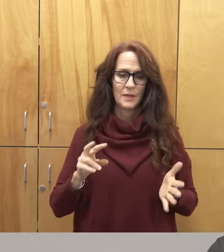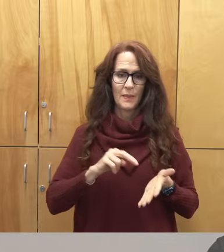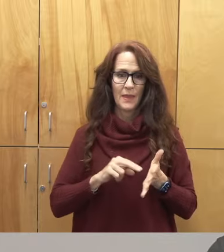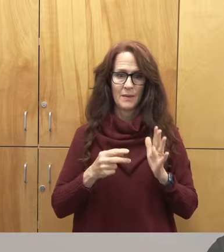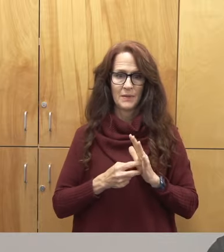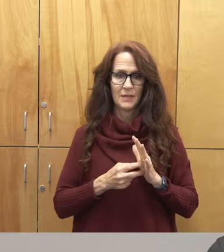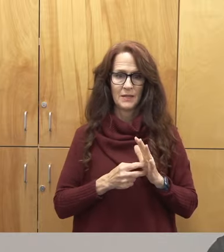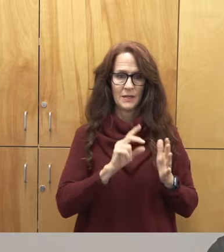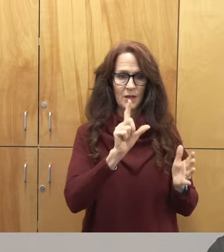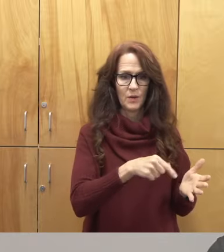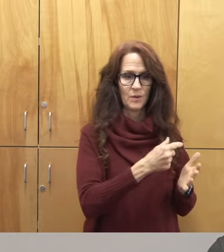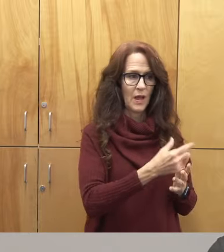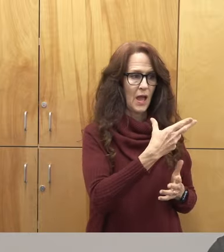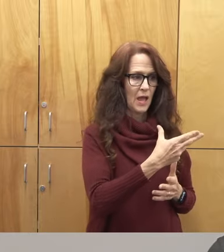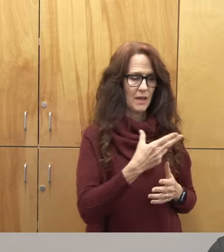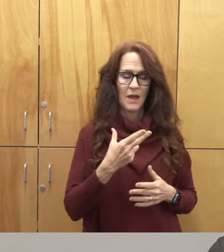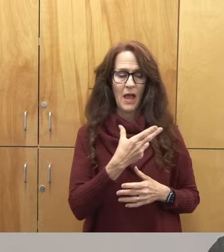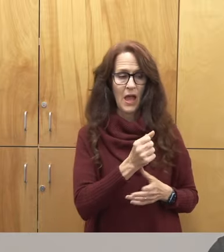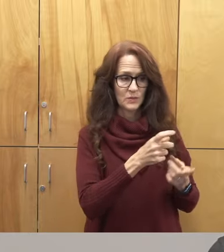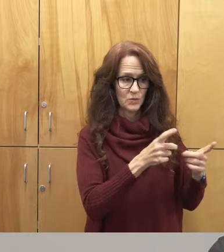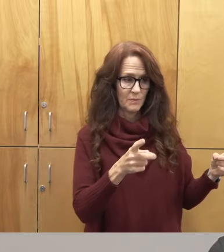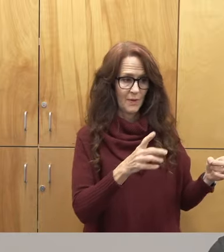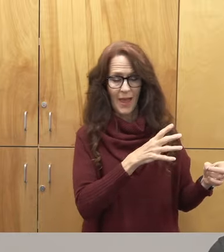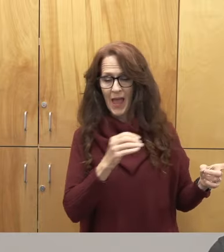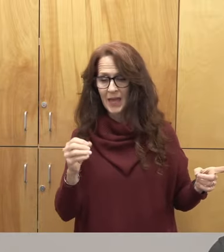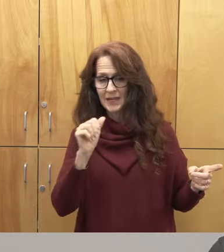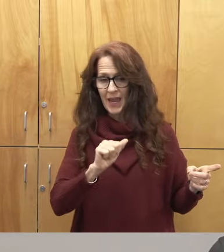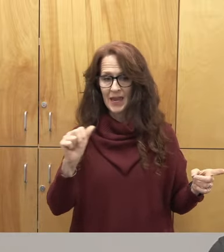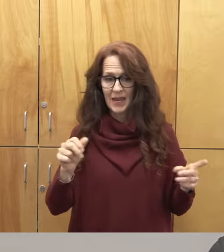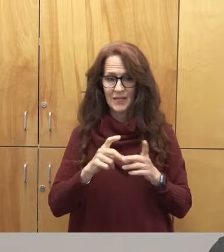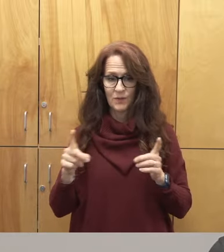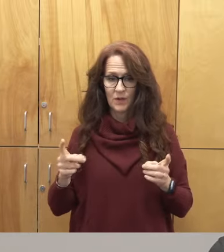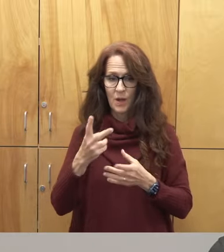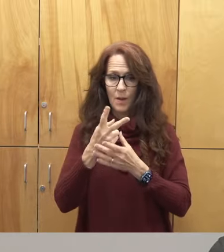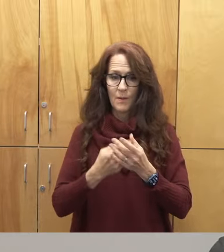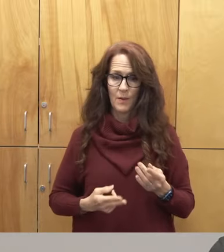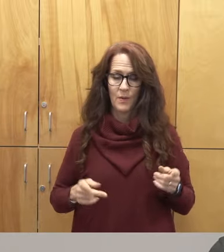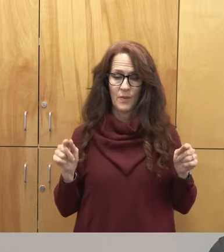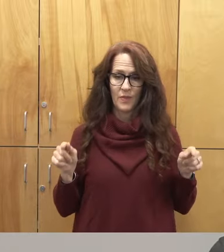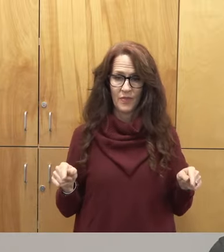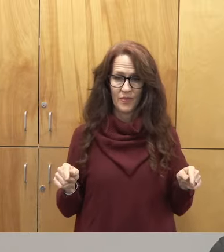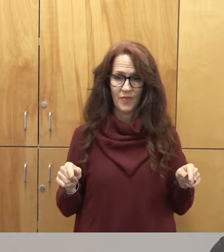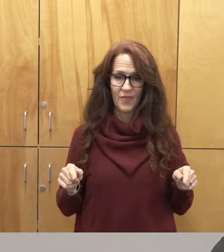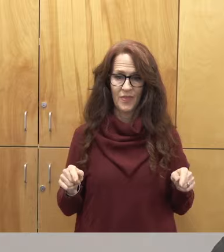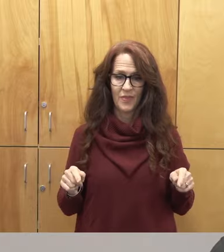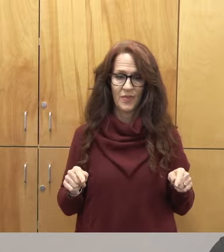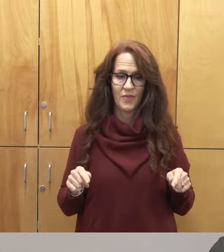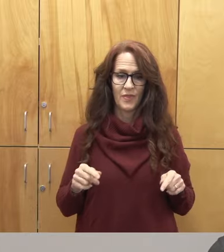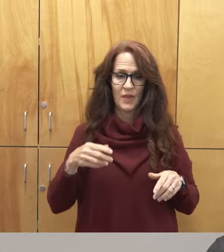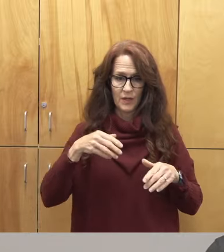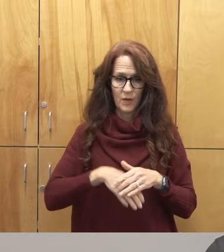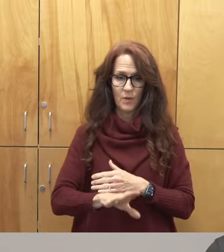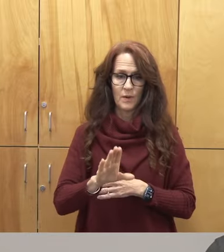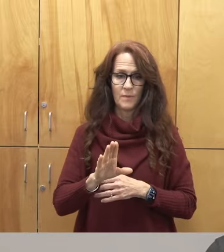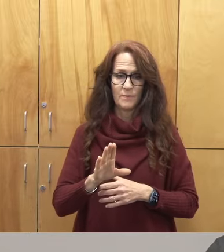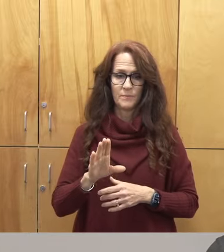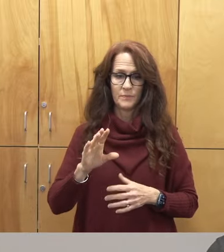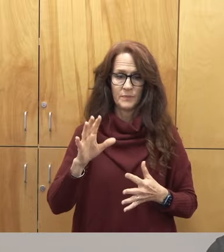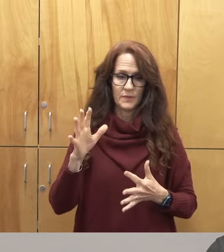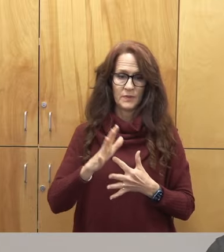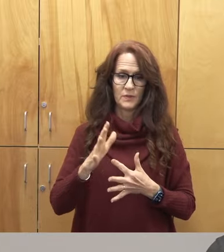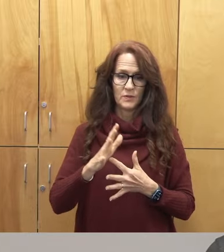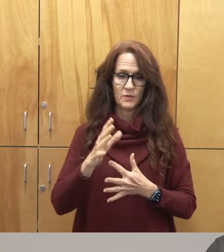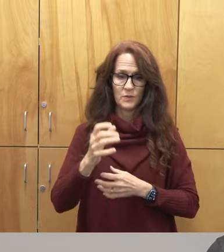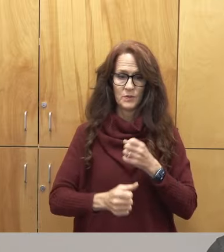they're graduating with a high school diploma and an AA degree. So they can go right into their junior